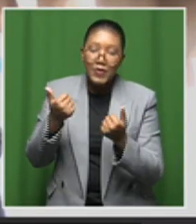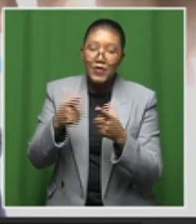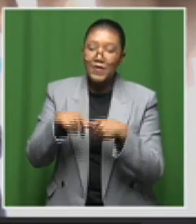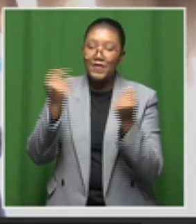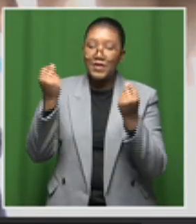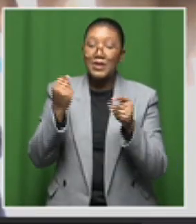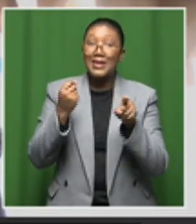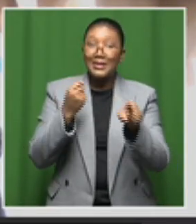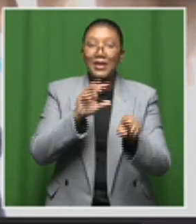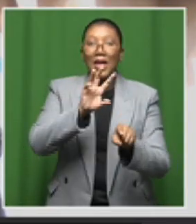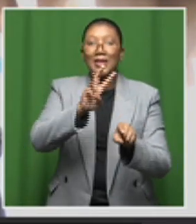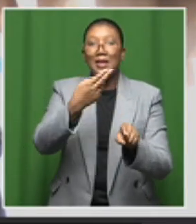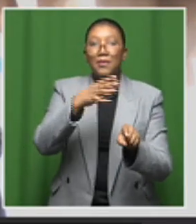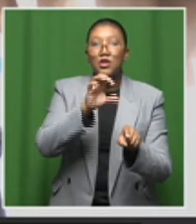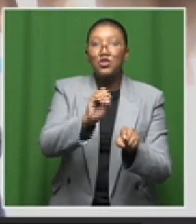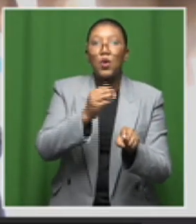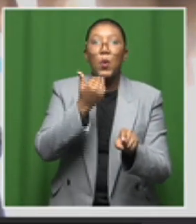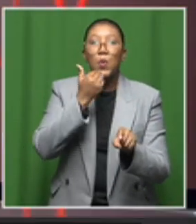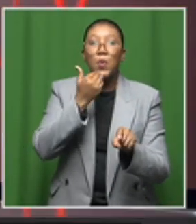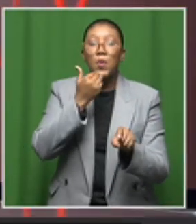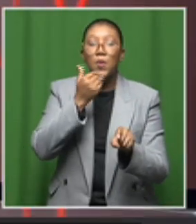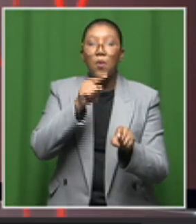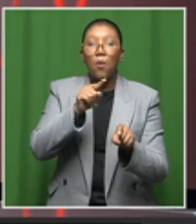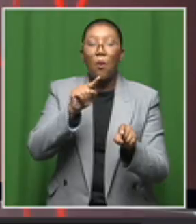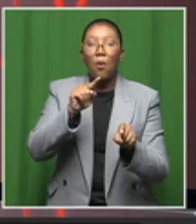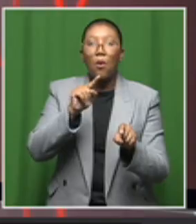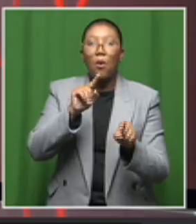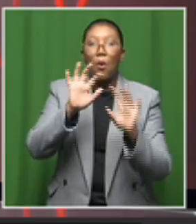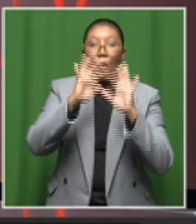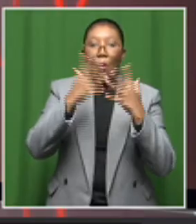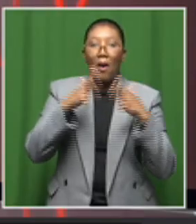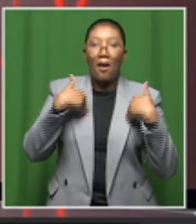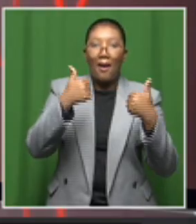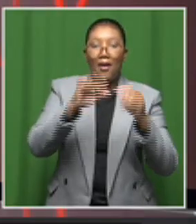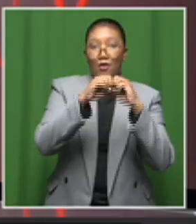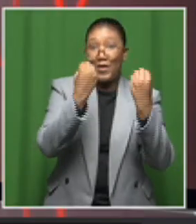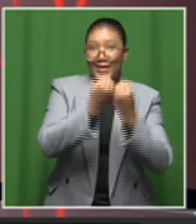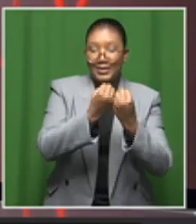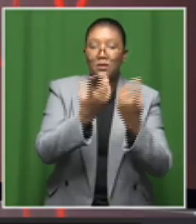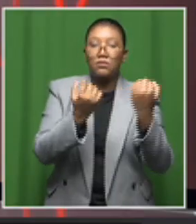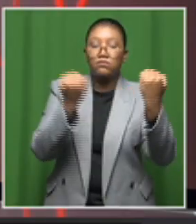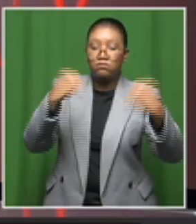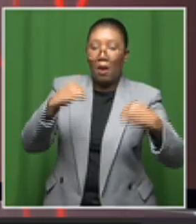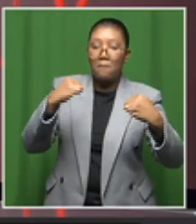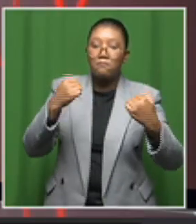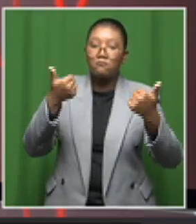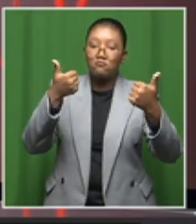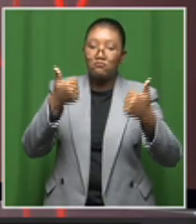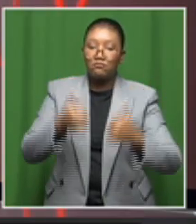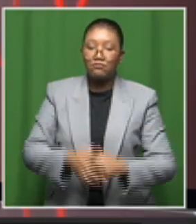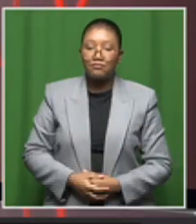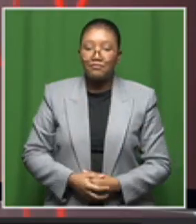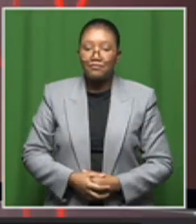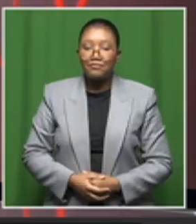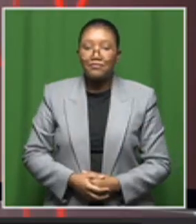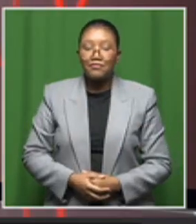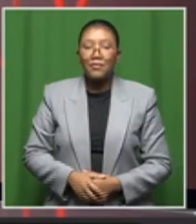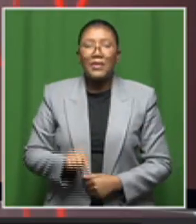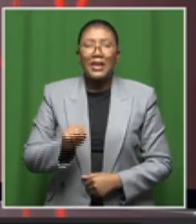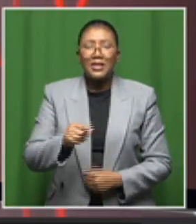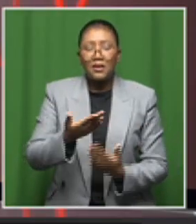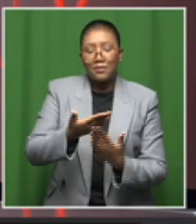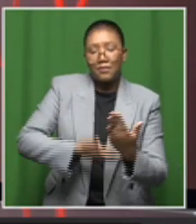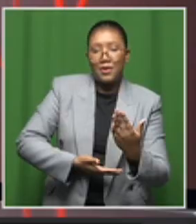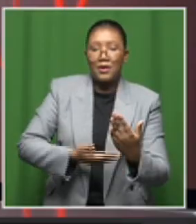the WHO. Yeah. What about, I suppose, hard evidence and statistics on how